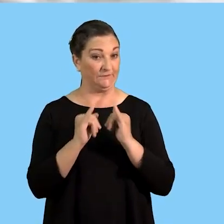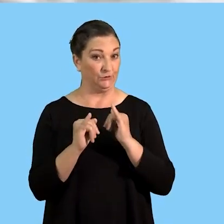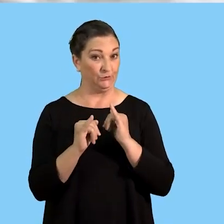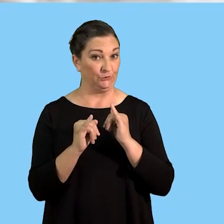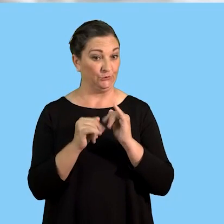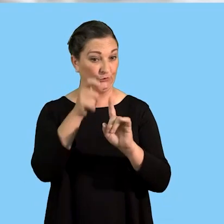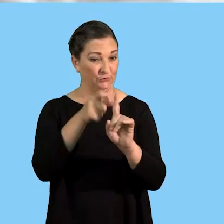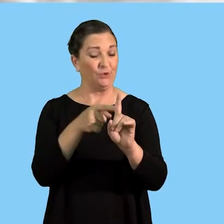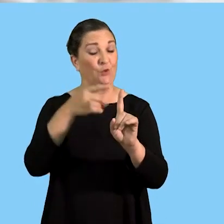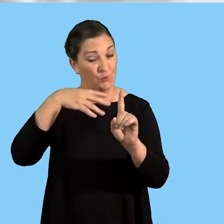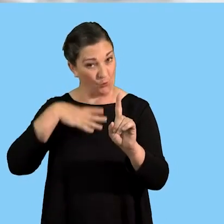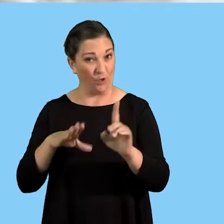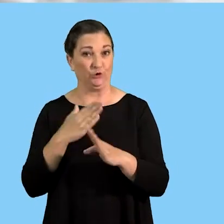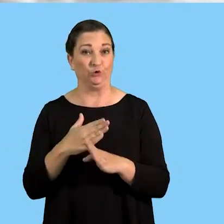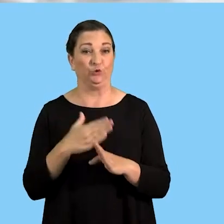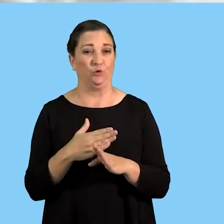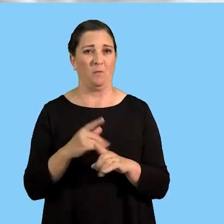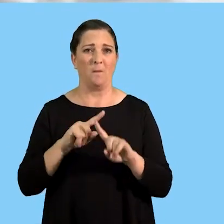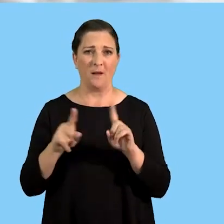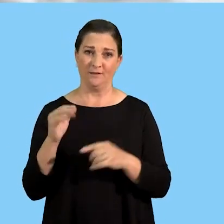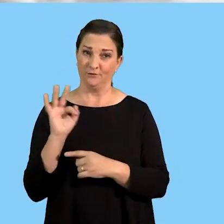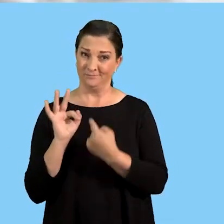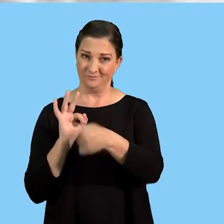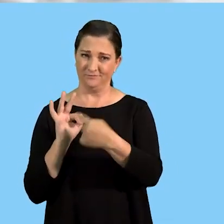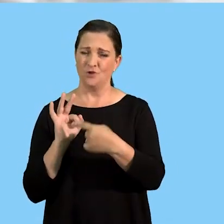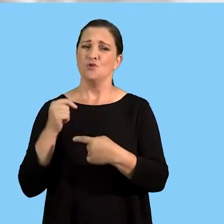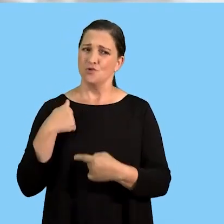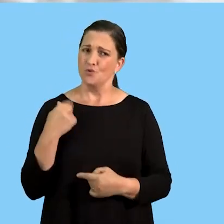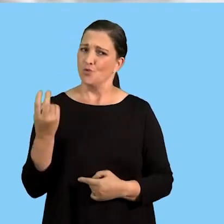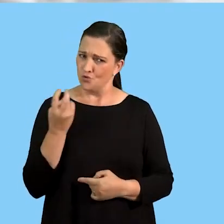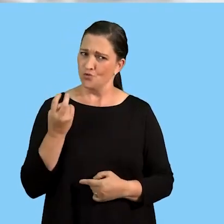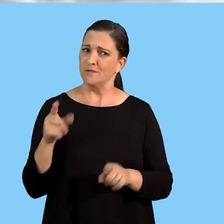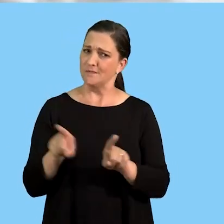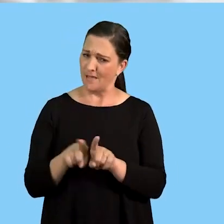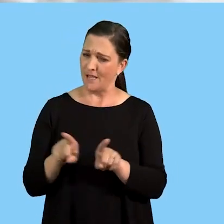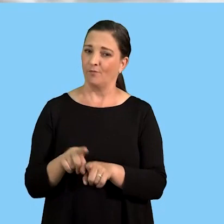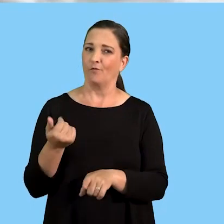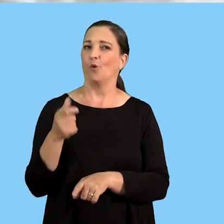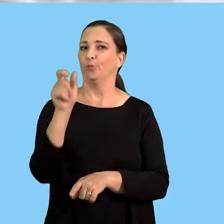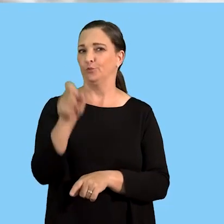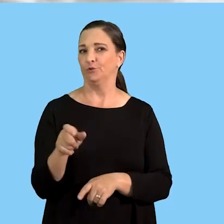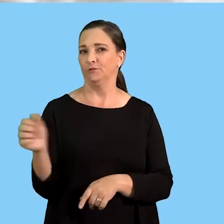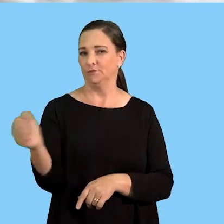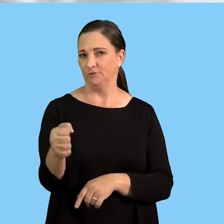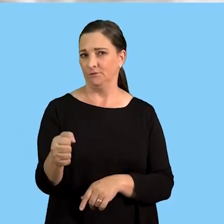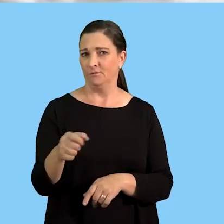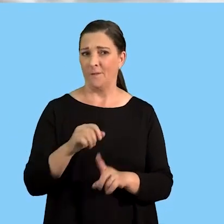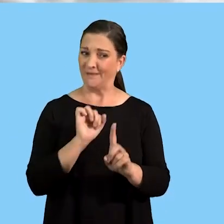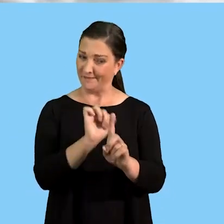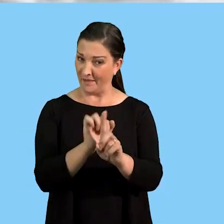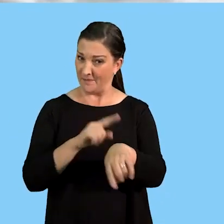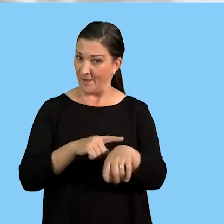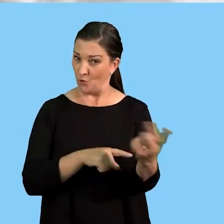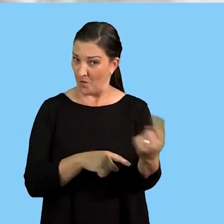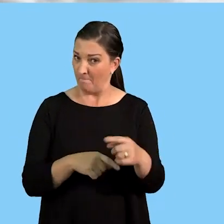the interviewee is looking for a job, as the panel, you are also looking for a candidate. So now you